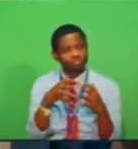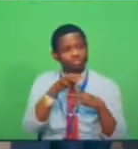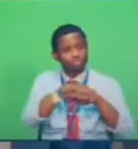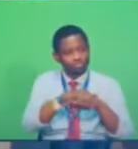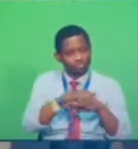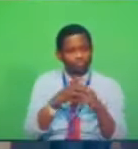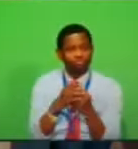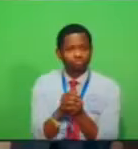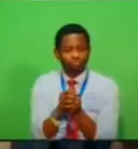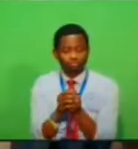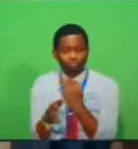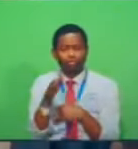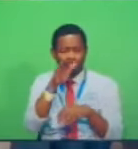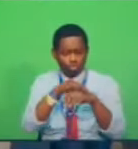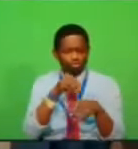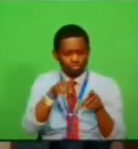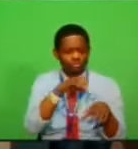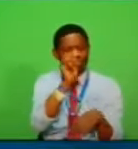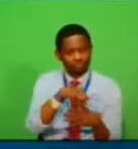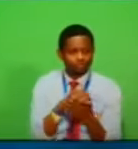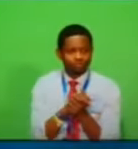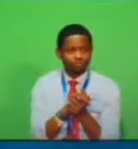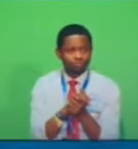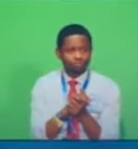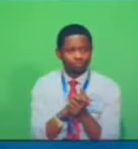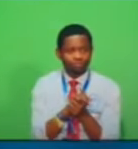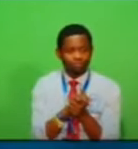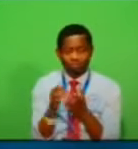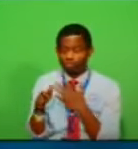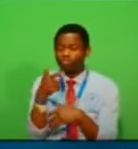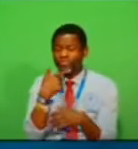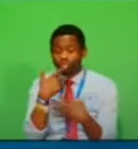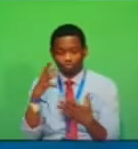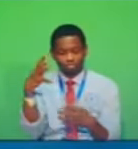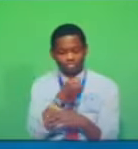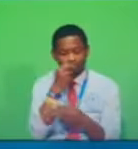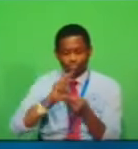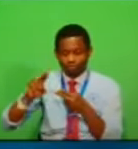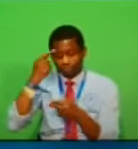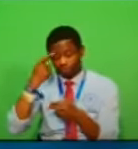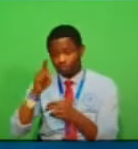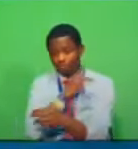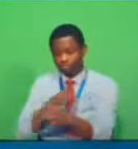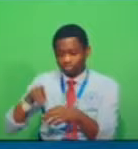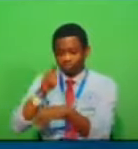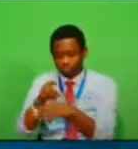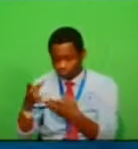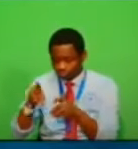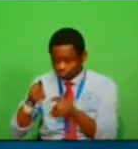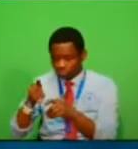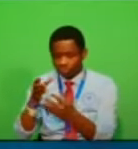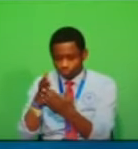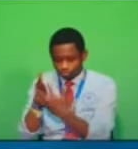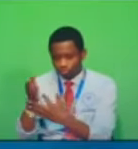something that God called me to do. He said that he wants to take universities for his kingdom. And he wanted to do that through me, through